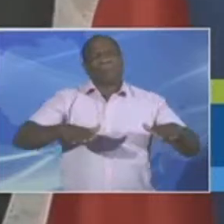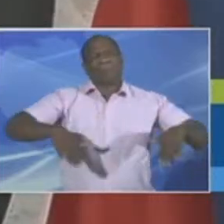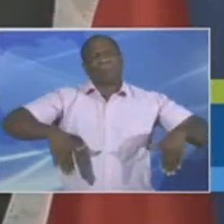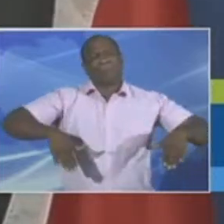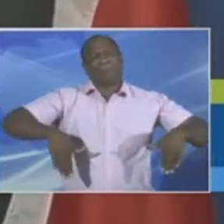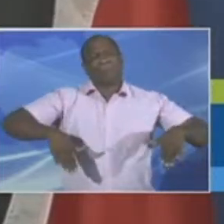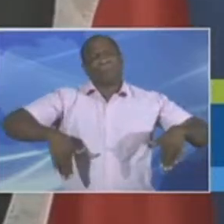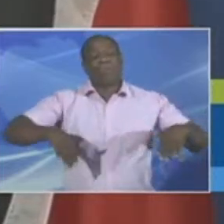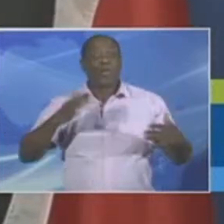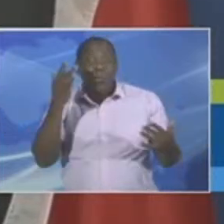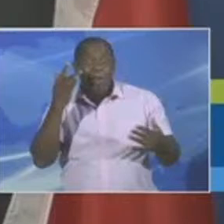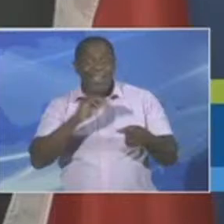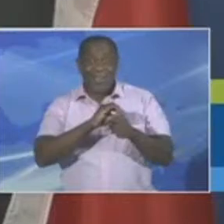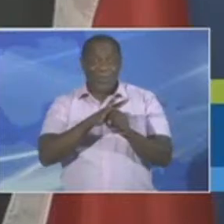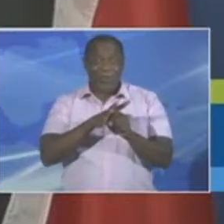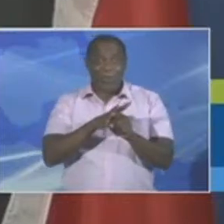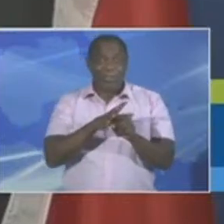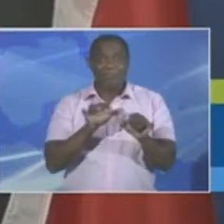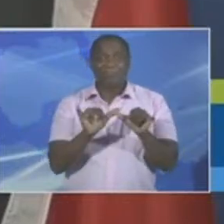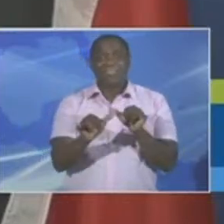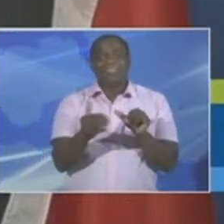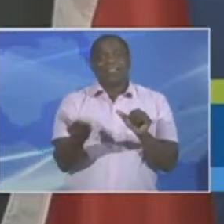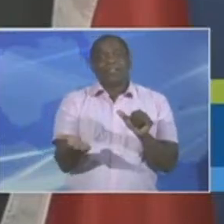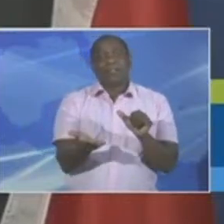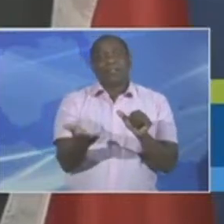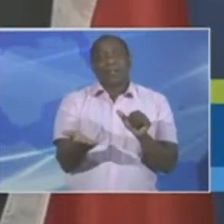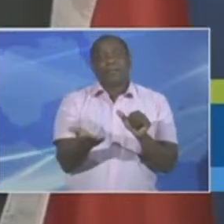requiring some element of response from us.